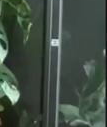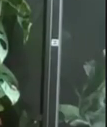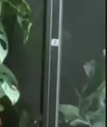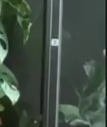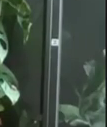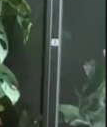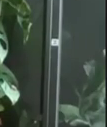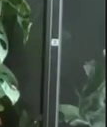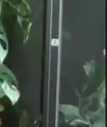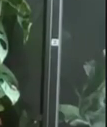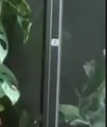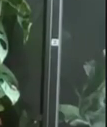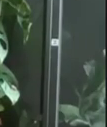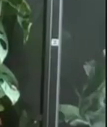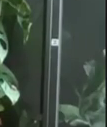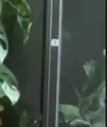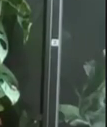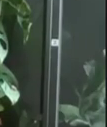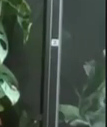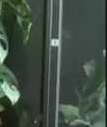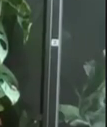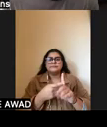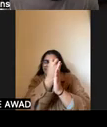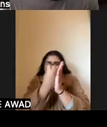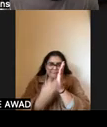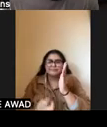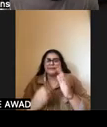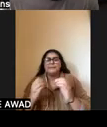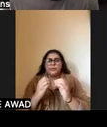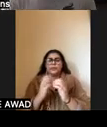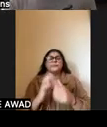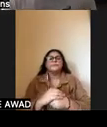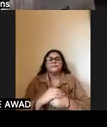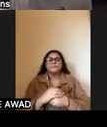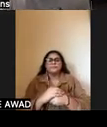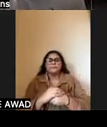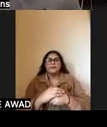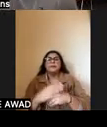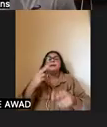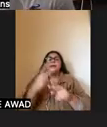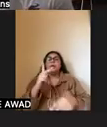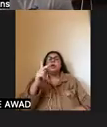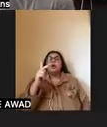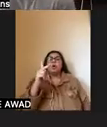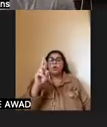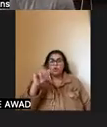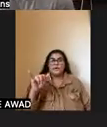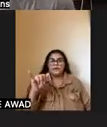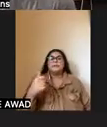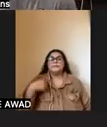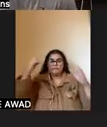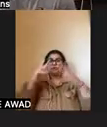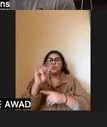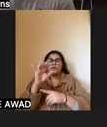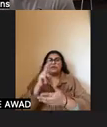into some of the more specific kind of nitty gritty things that I do. My name is Kory Evans. I am a professor at Rice